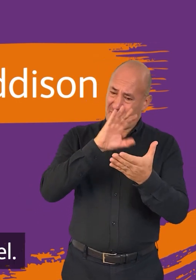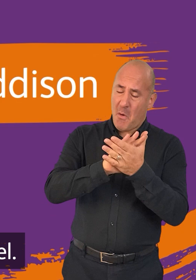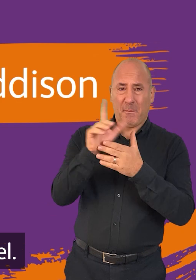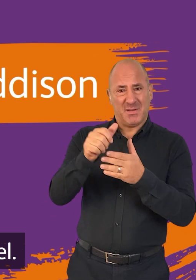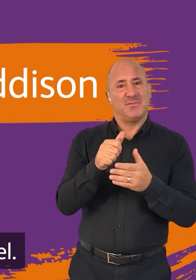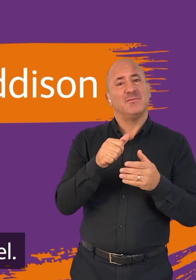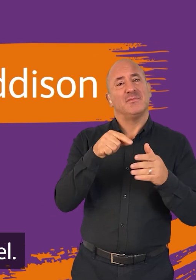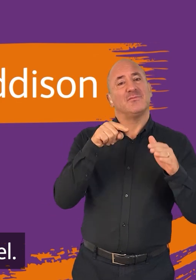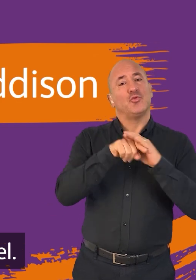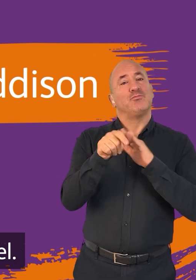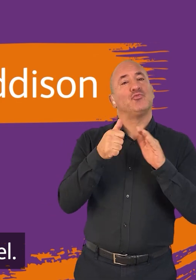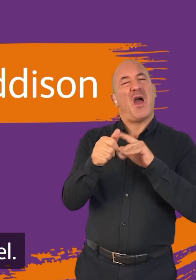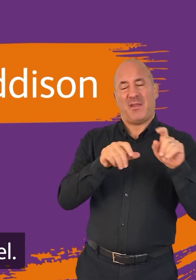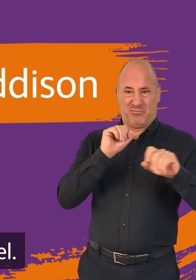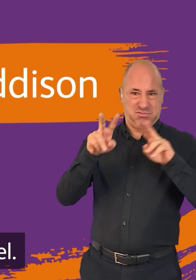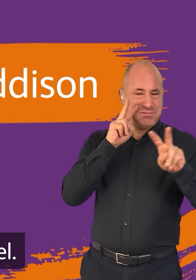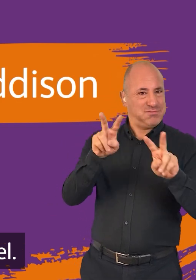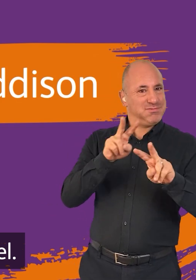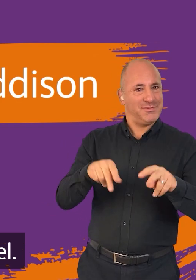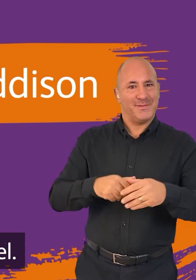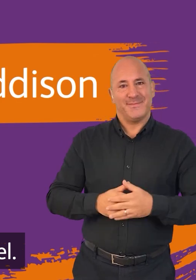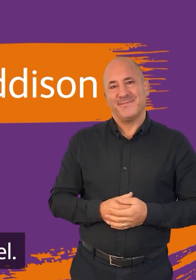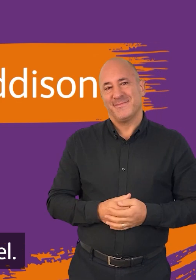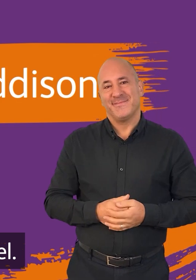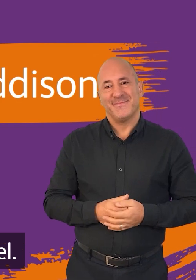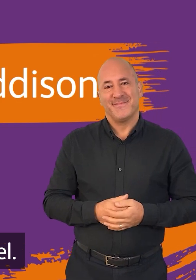a member of the blind football team on his channel.